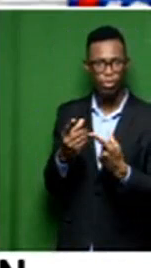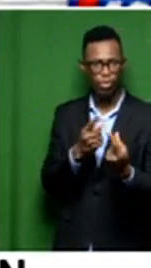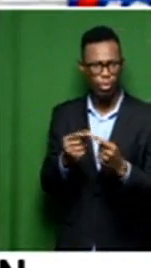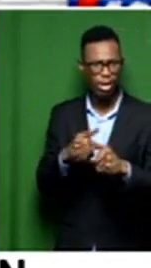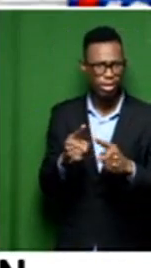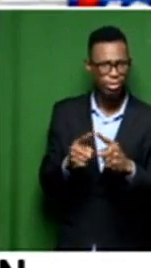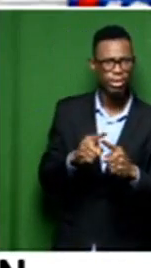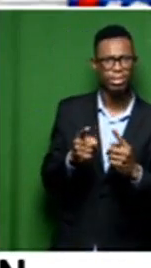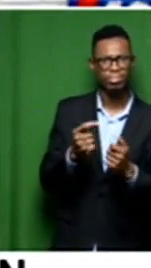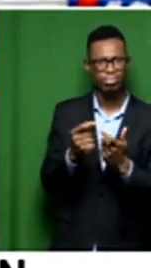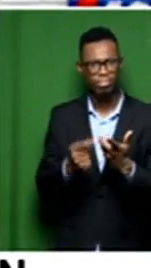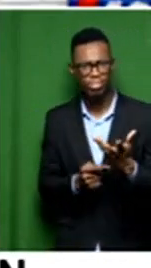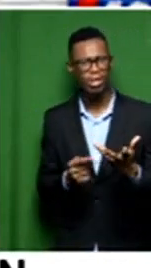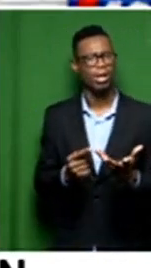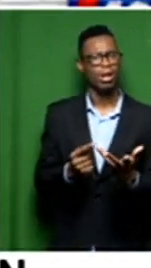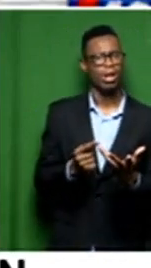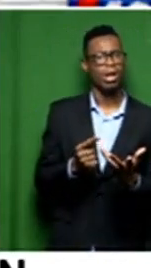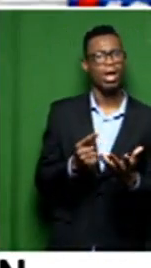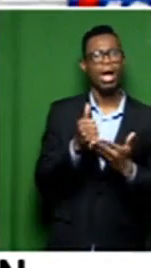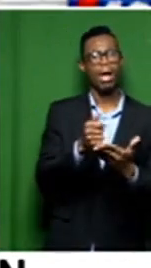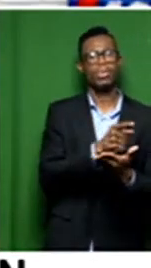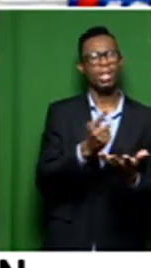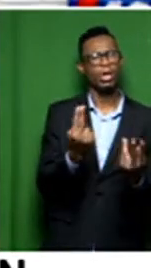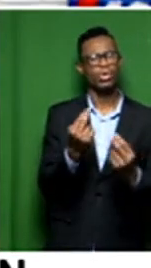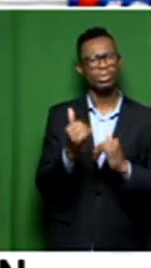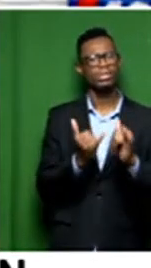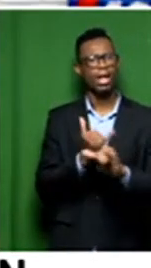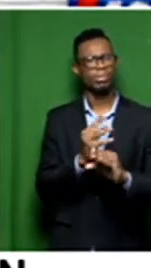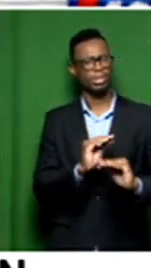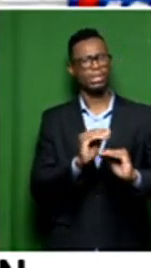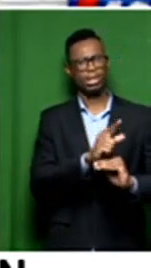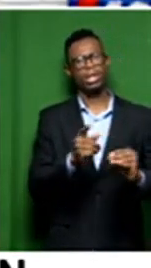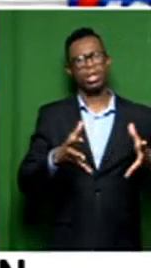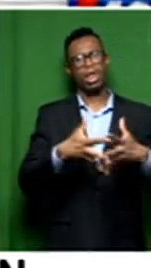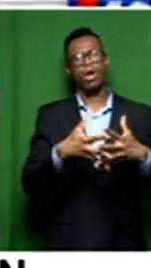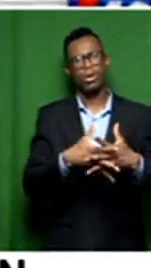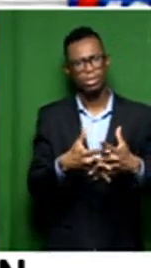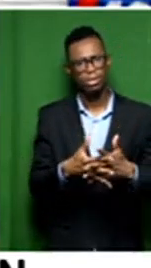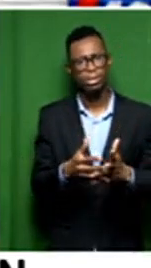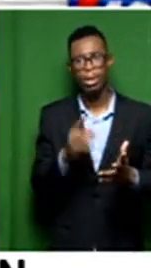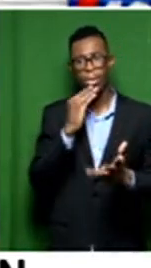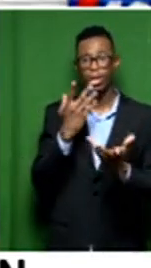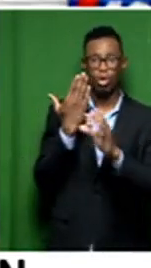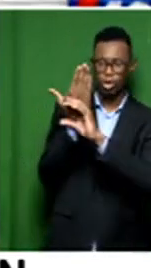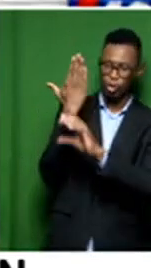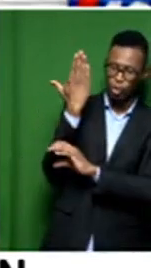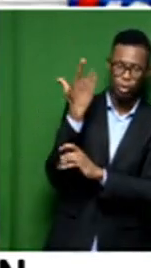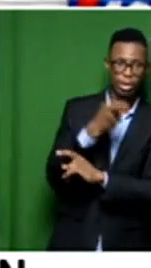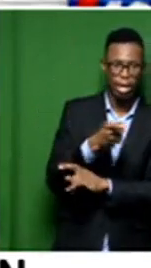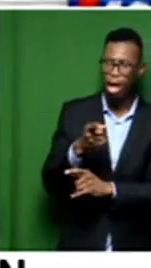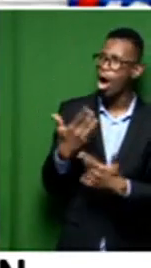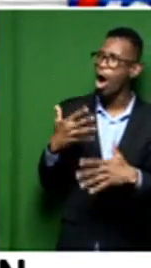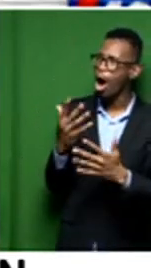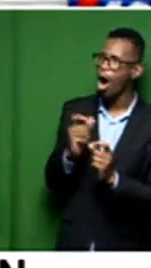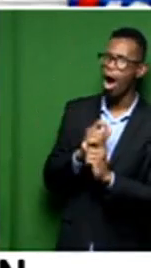activities and playful learning experiences to bring a new style of teaching into classrooms to help the Constitution come alive for these